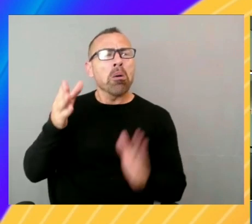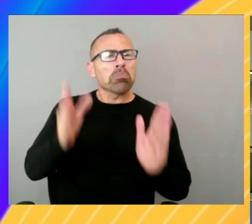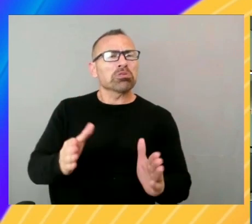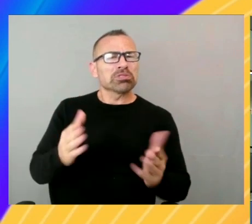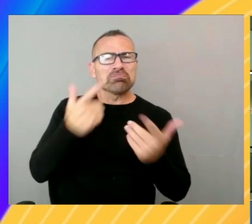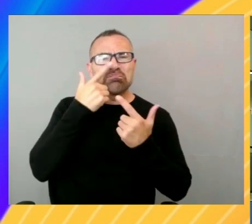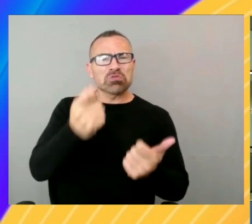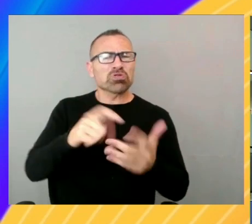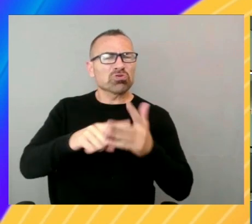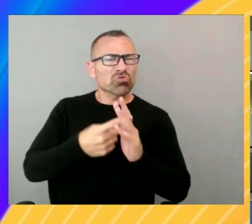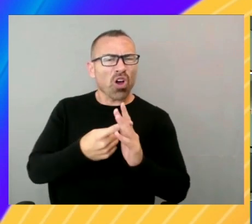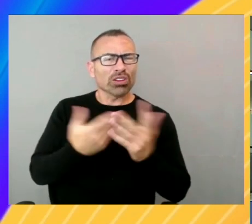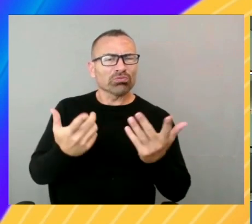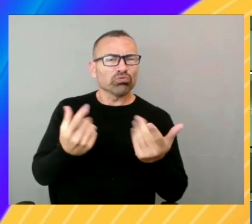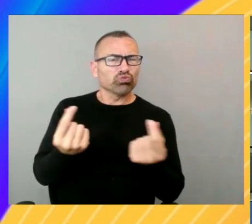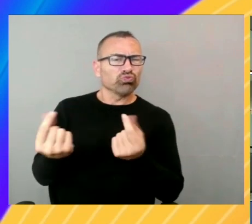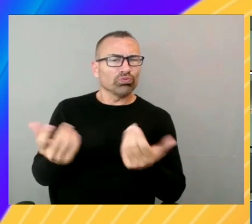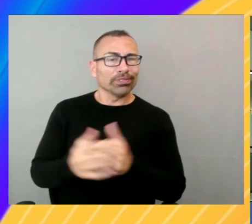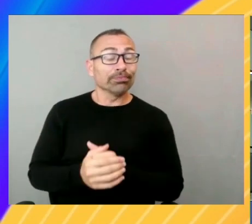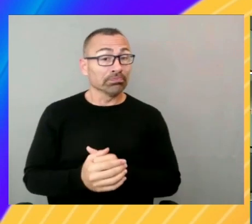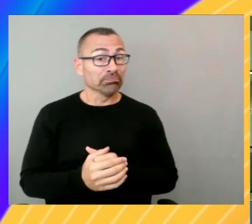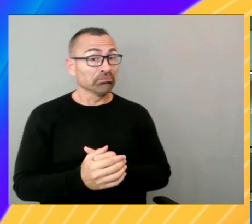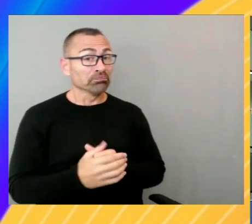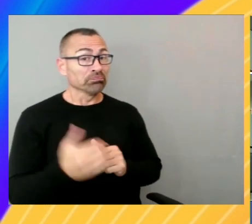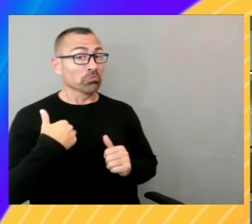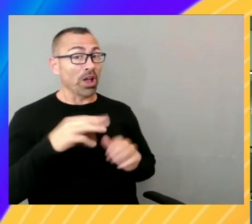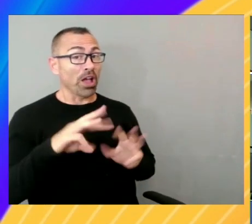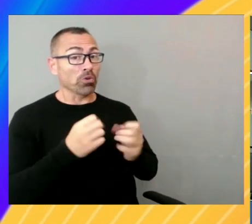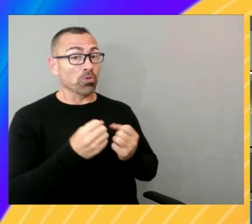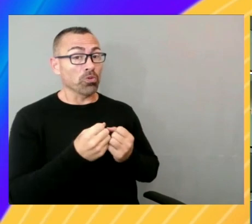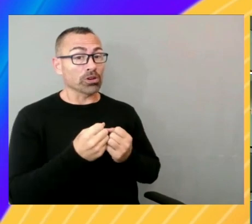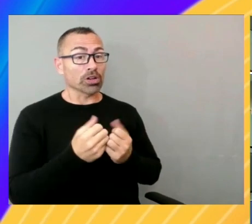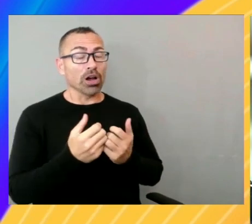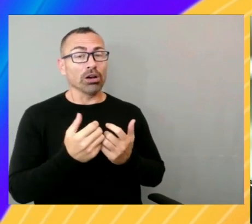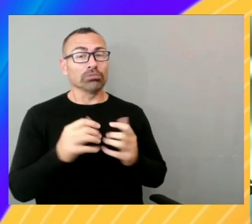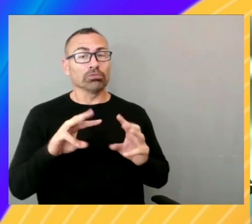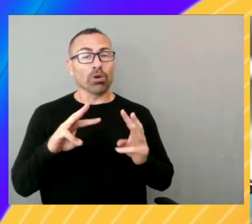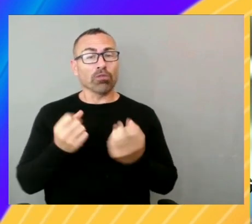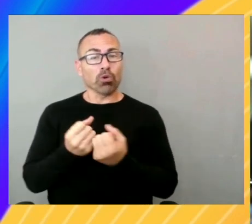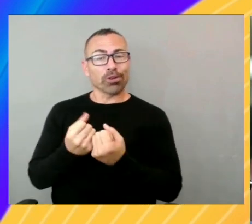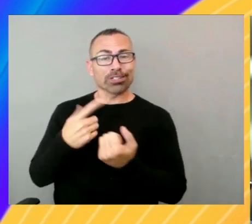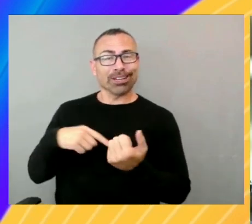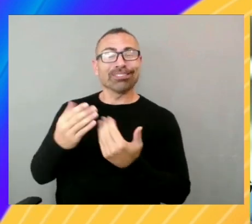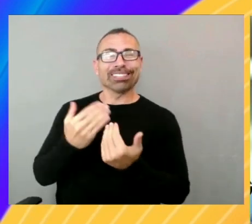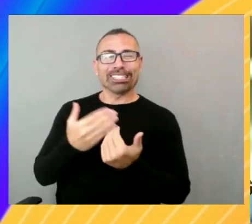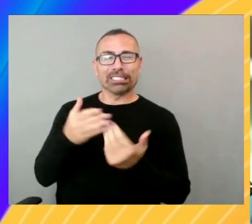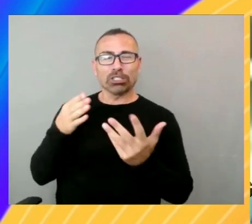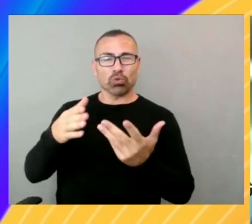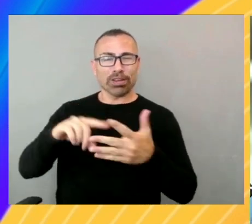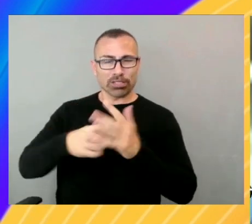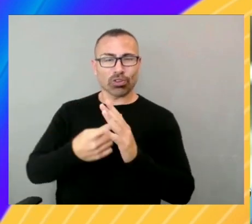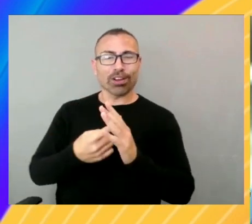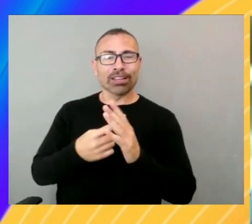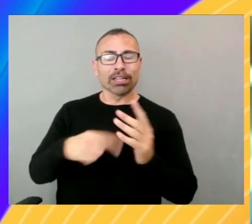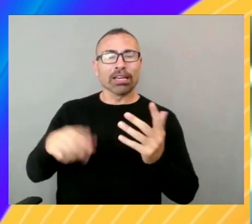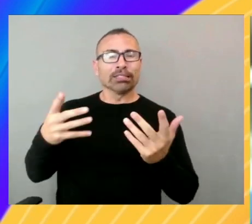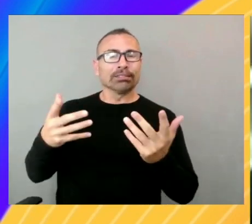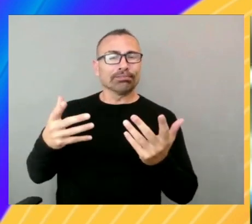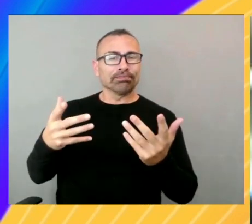we have, and if you the easiest way actually, you know, to get started, it's